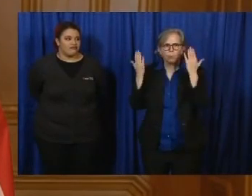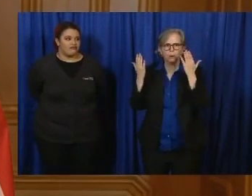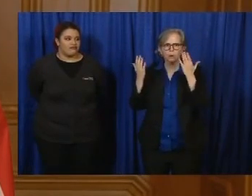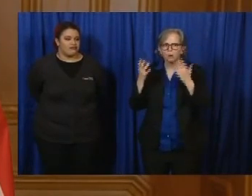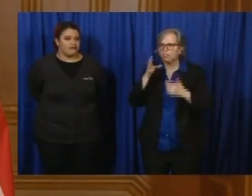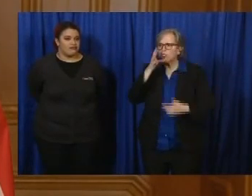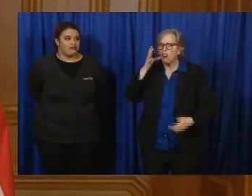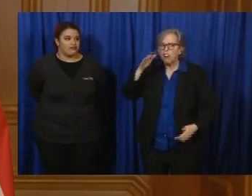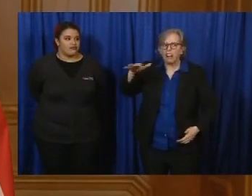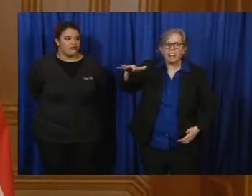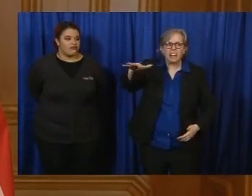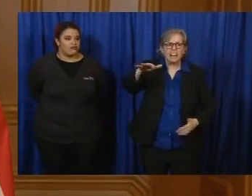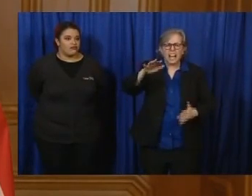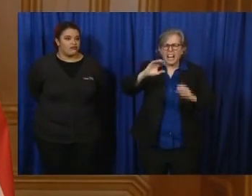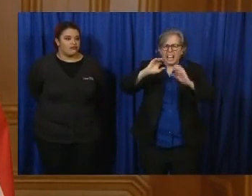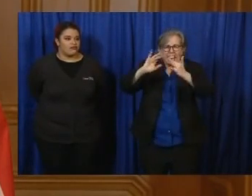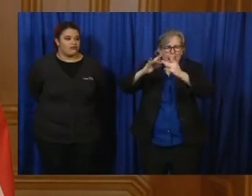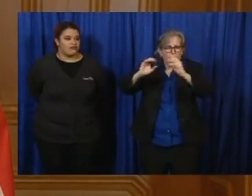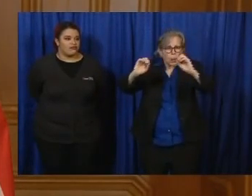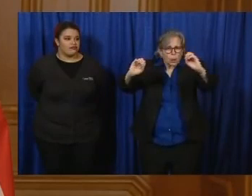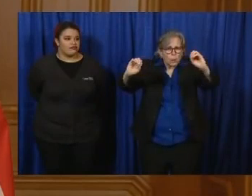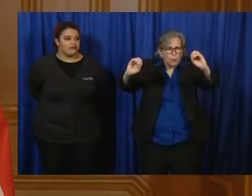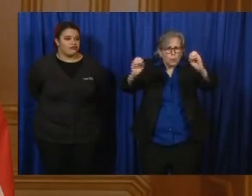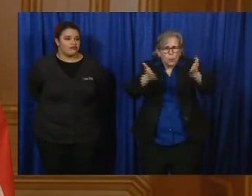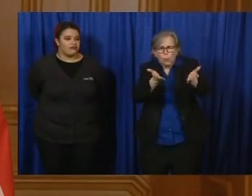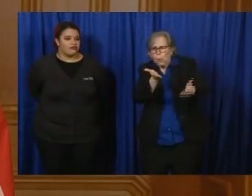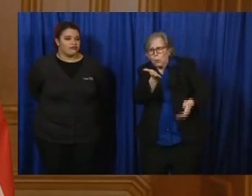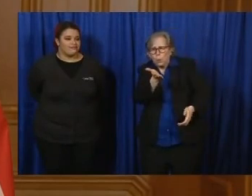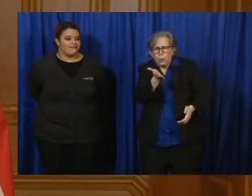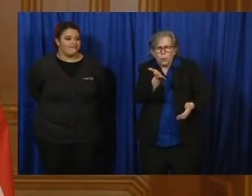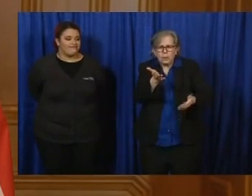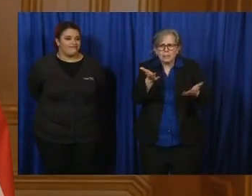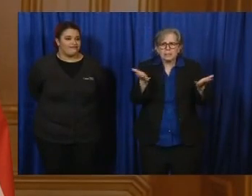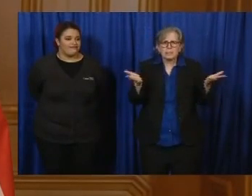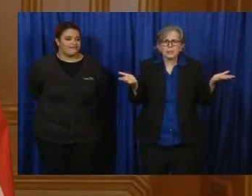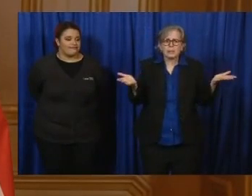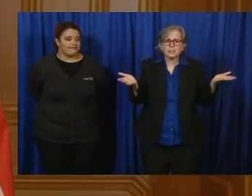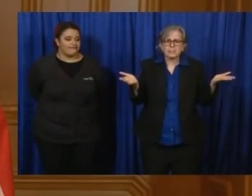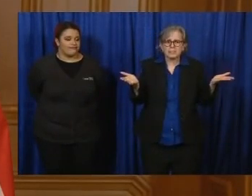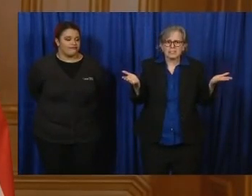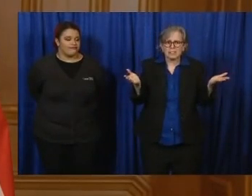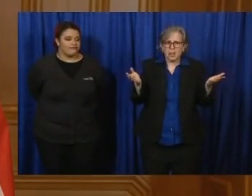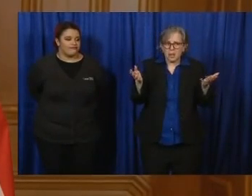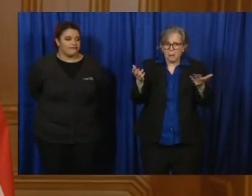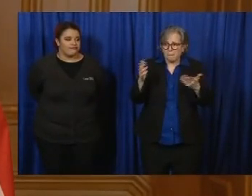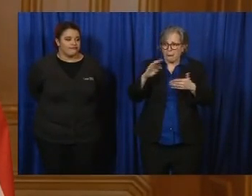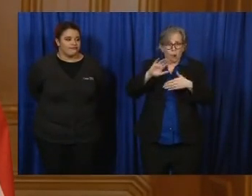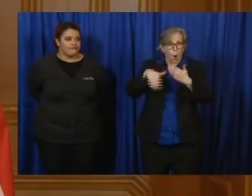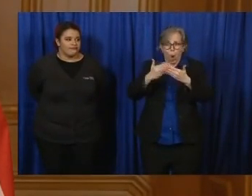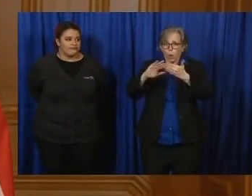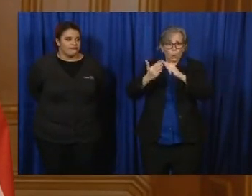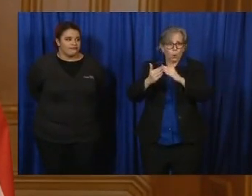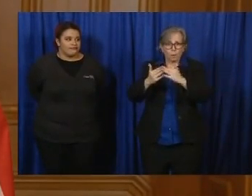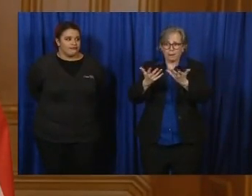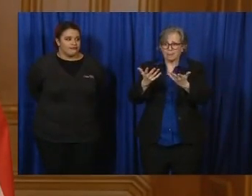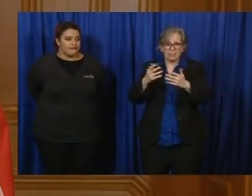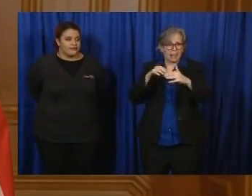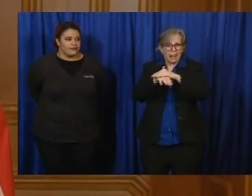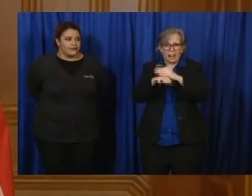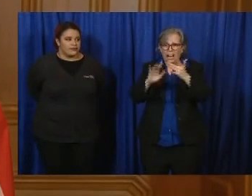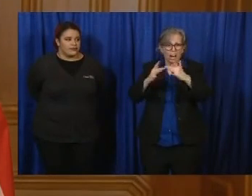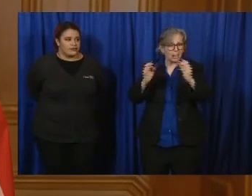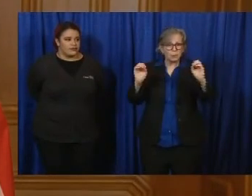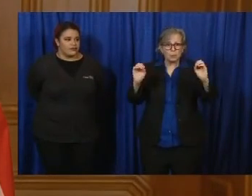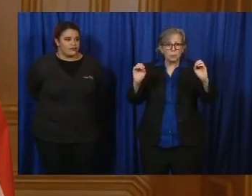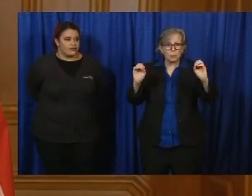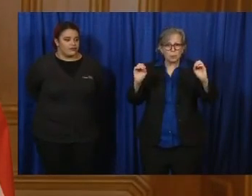families that can't access that, and maybe a whole community cannot really access the internet. So these are things that